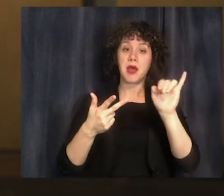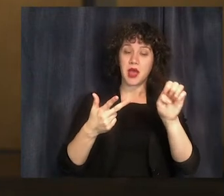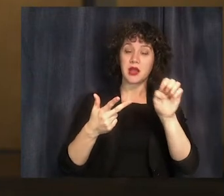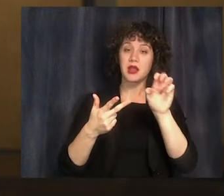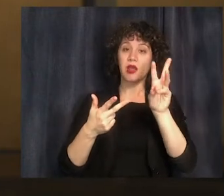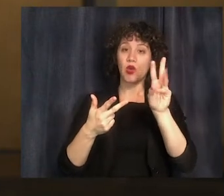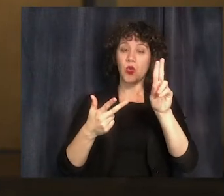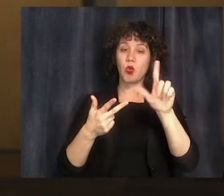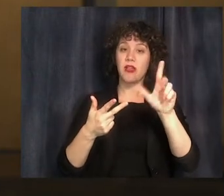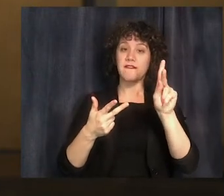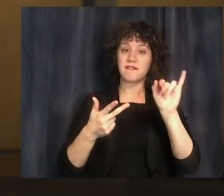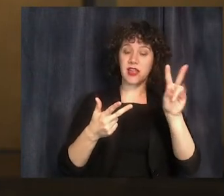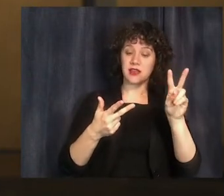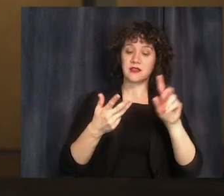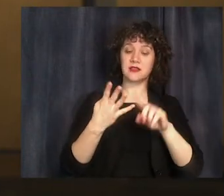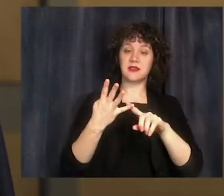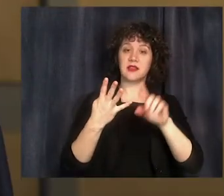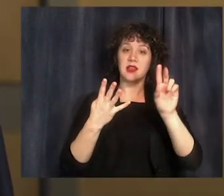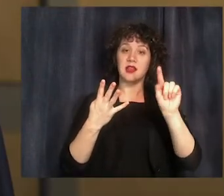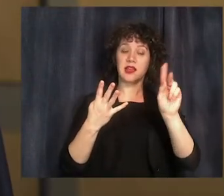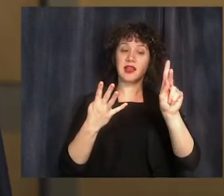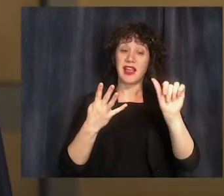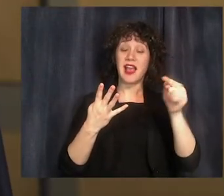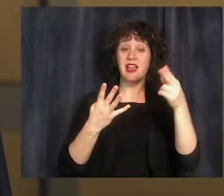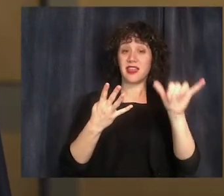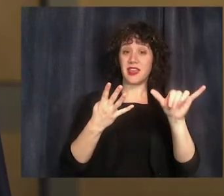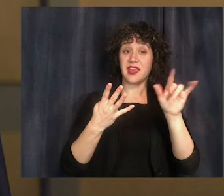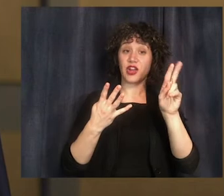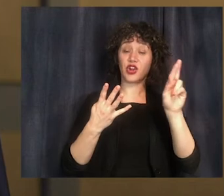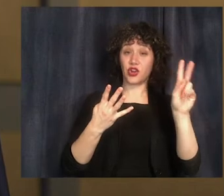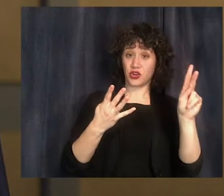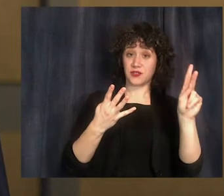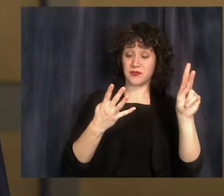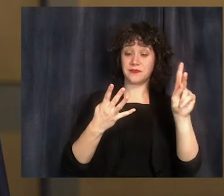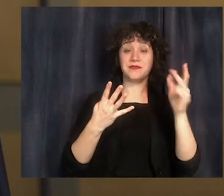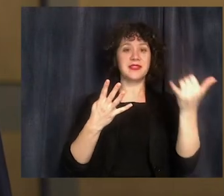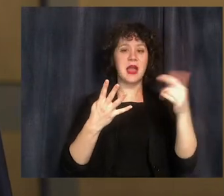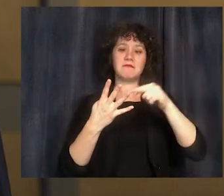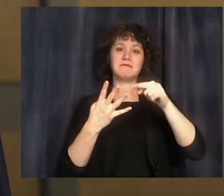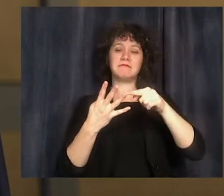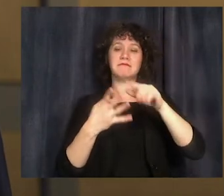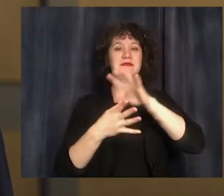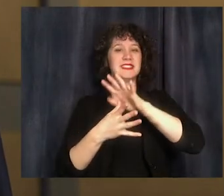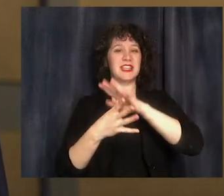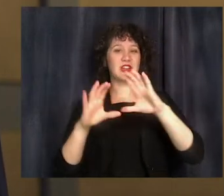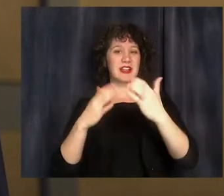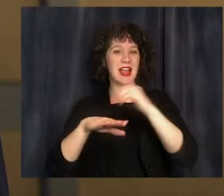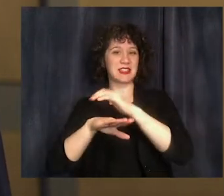senior class advisor, Ms. Kathy Kern. And now we would like to introduce our senior class counselor, Ms. Bonnie